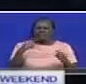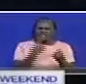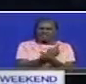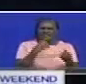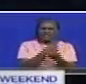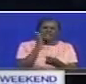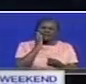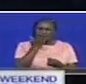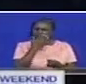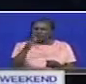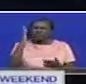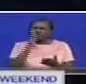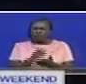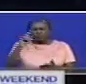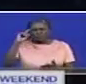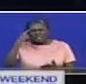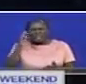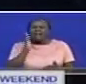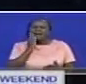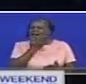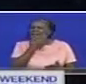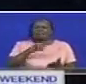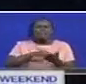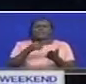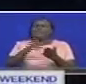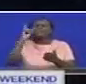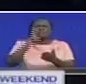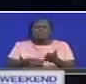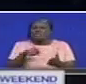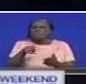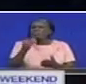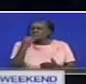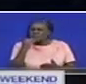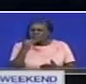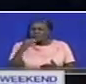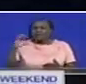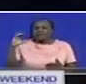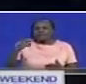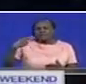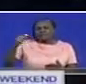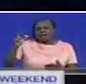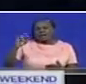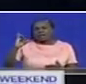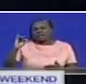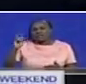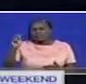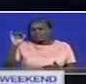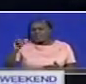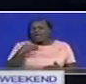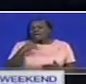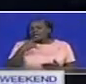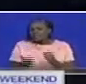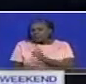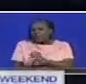And do you ever stop to think what each color means in a particular fruit or vegetable you eat? Charity Kimani reports and tells us about the color and why it